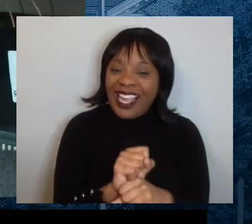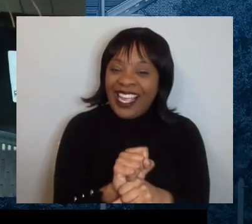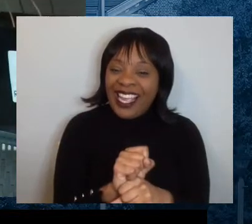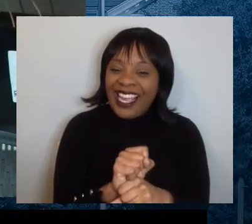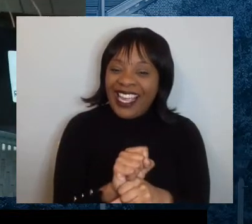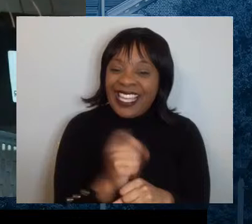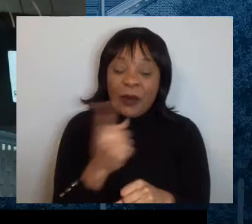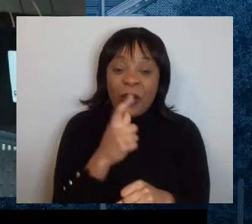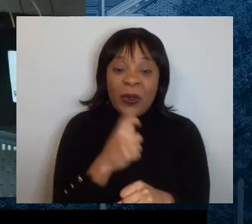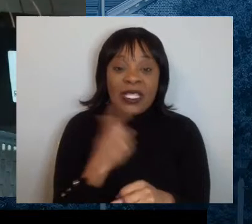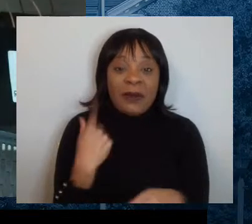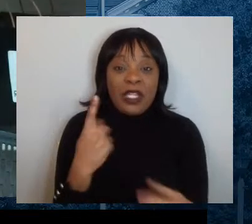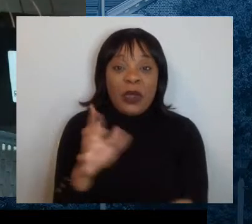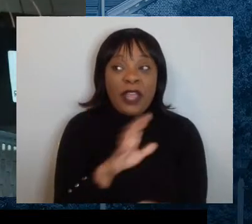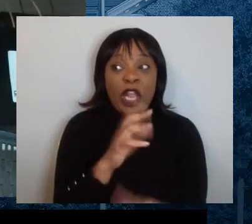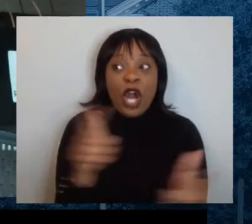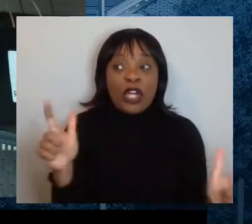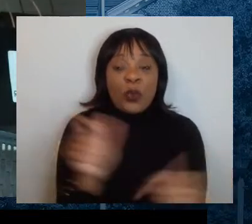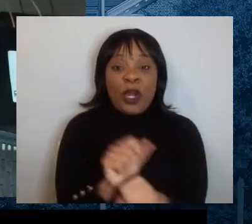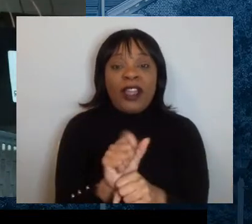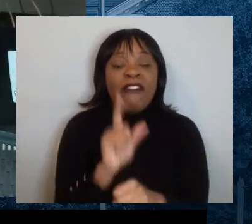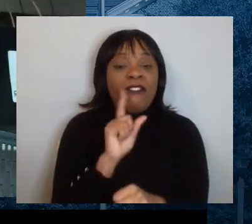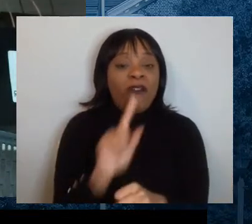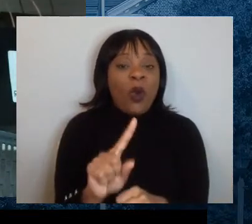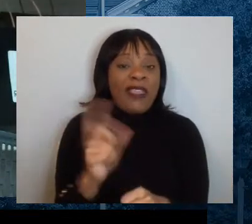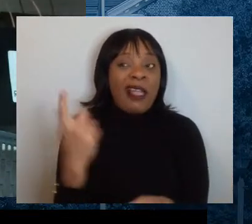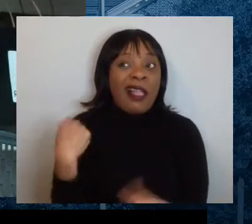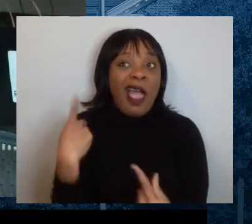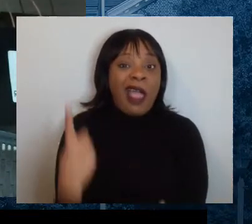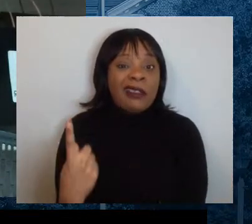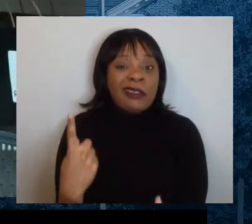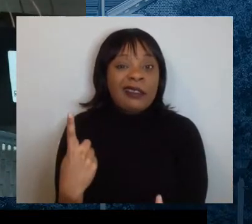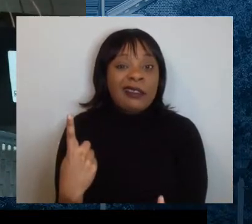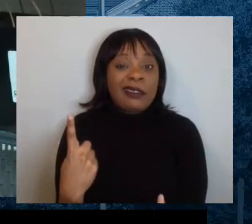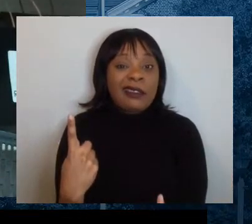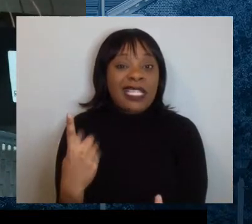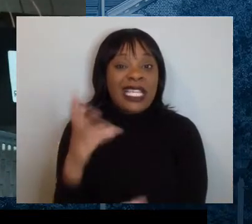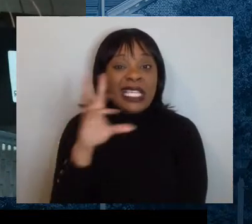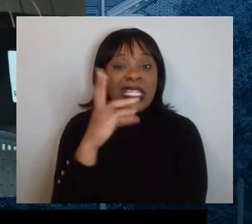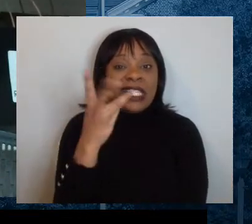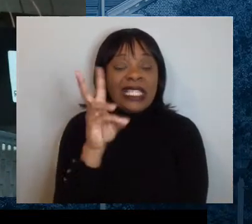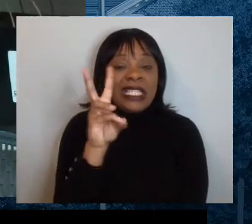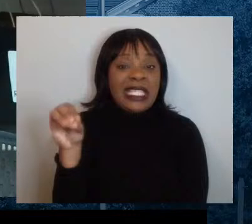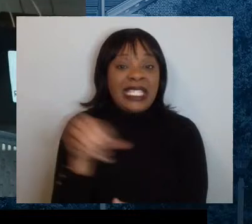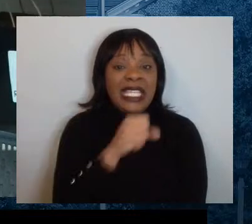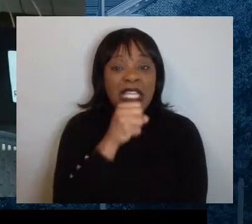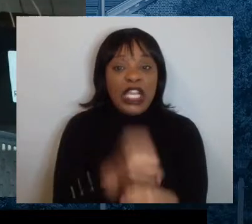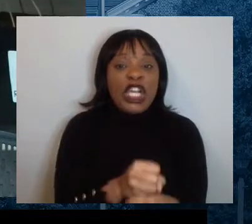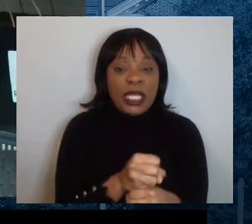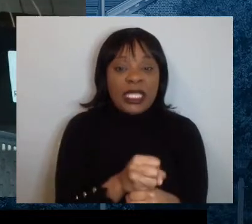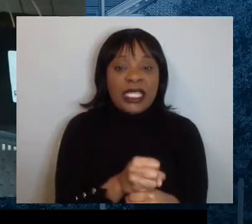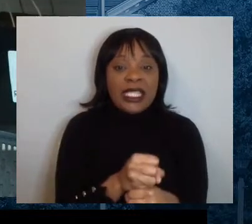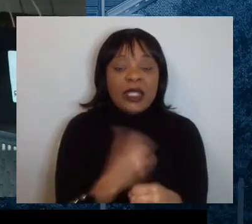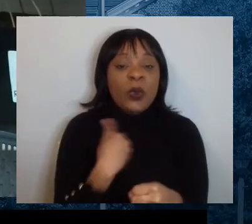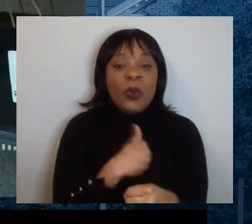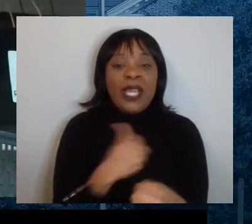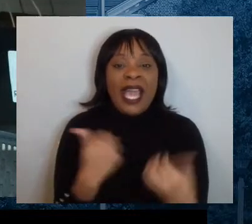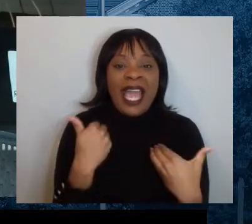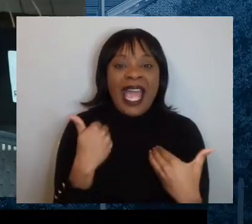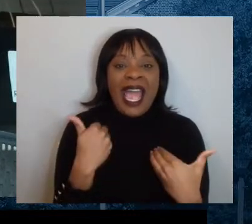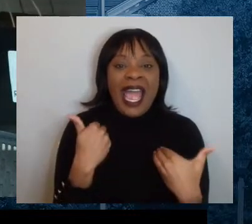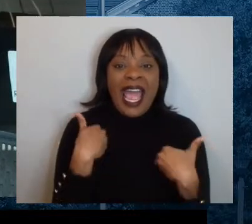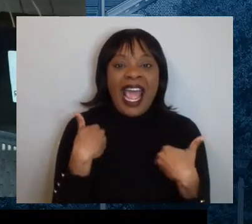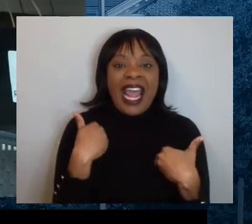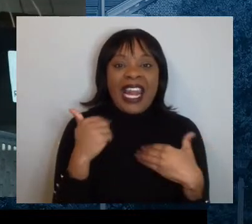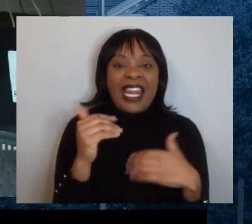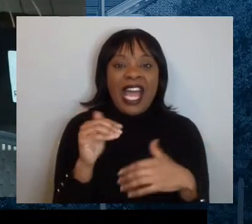doing the Lord's work for the last 60 years. we had the greatest birthday